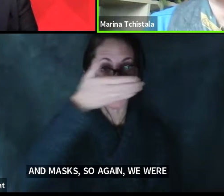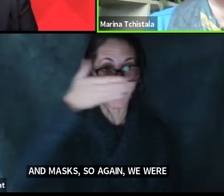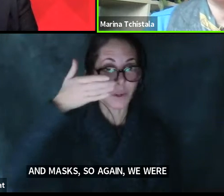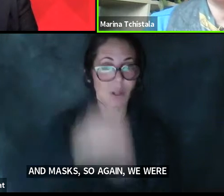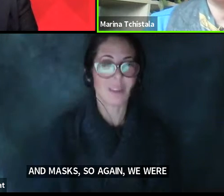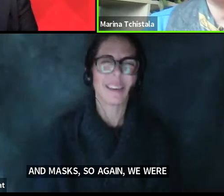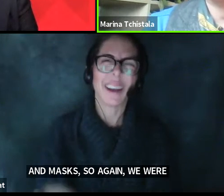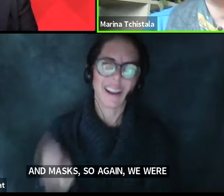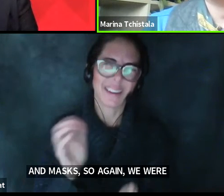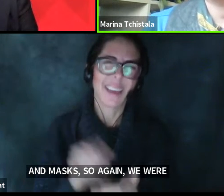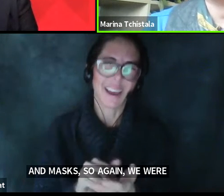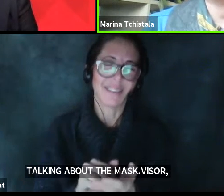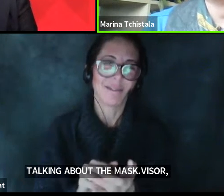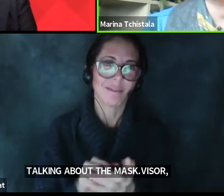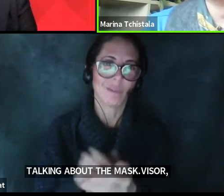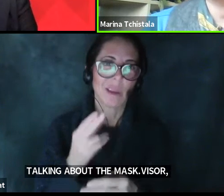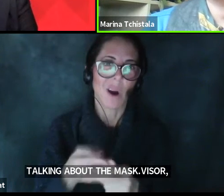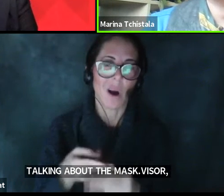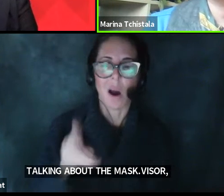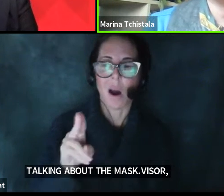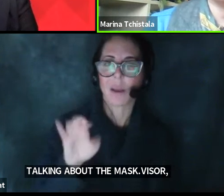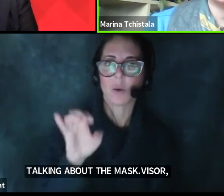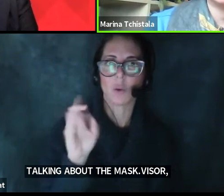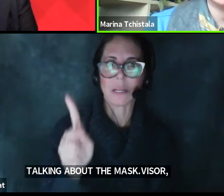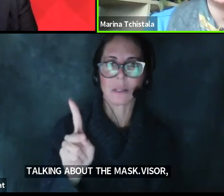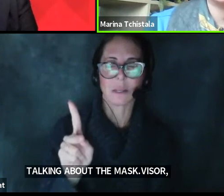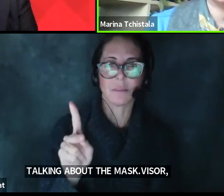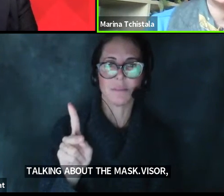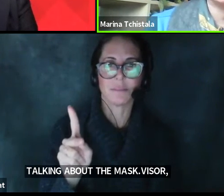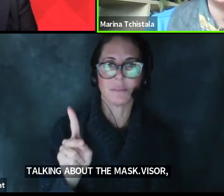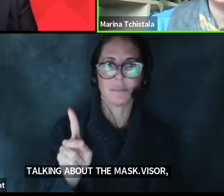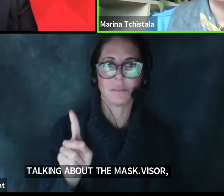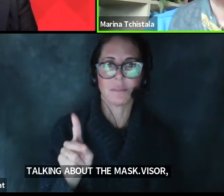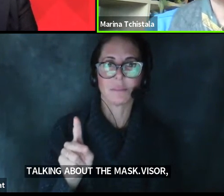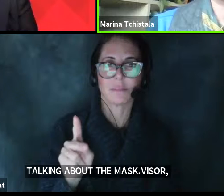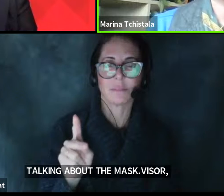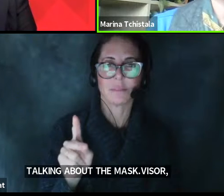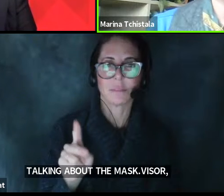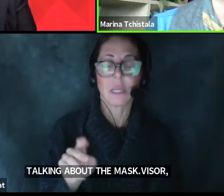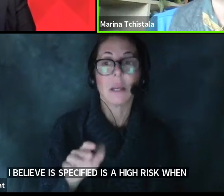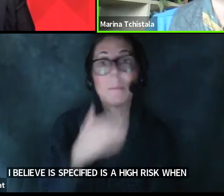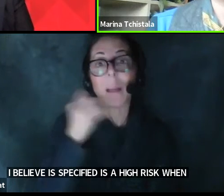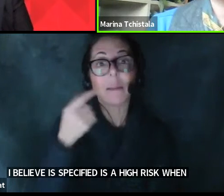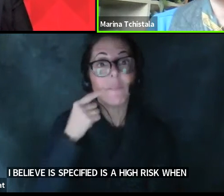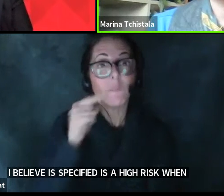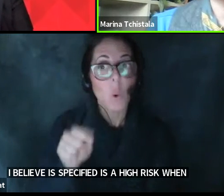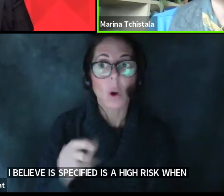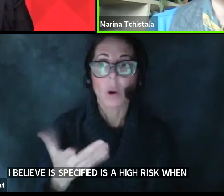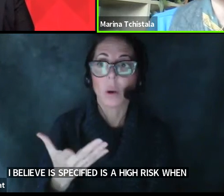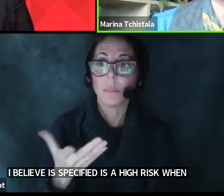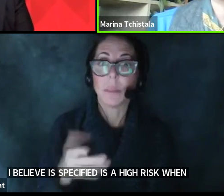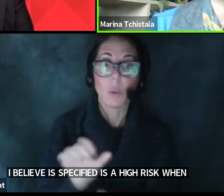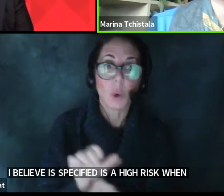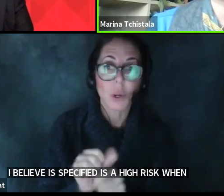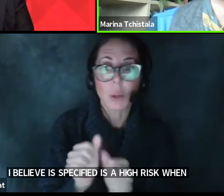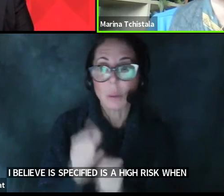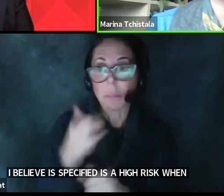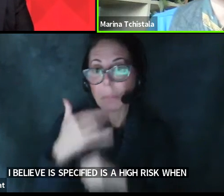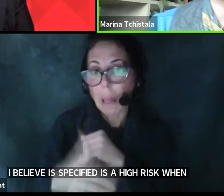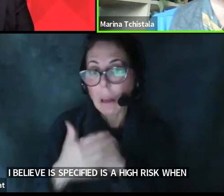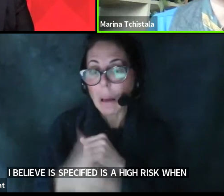risk when you using with some contaminated blood. So I did not see mentioning